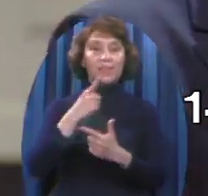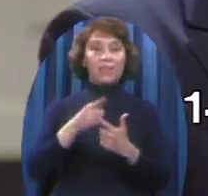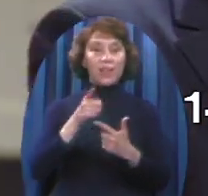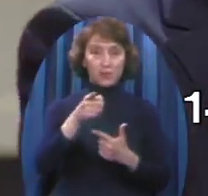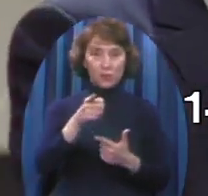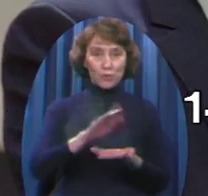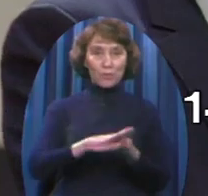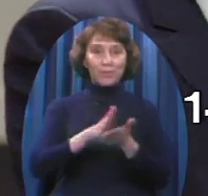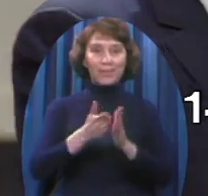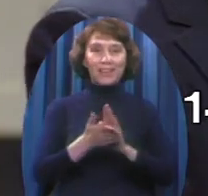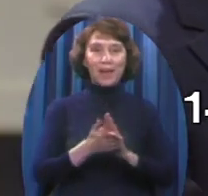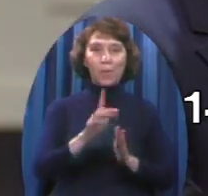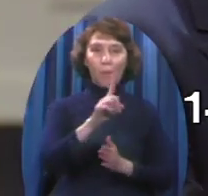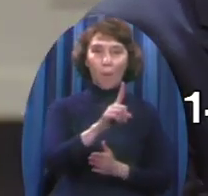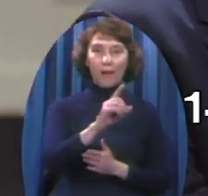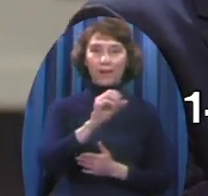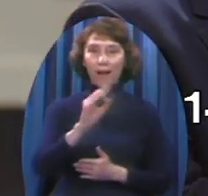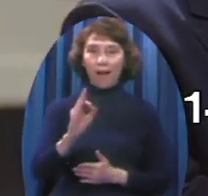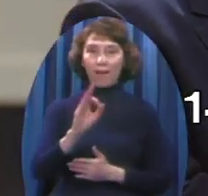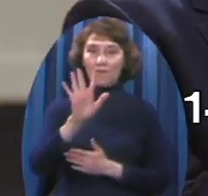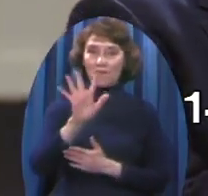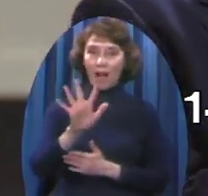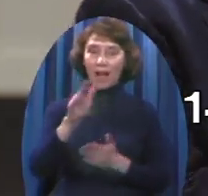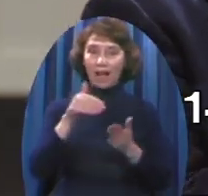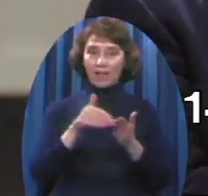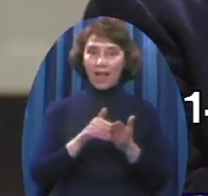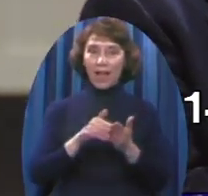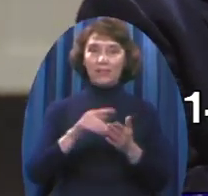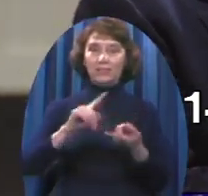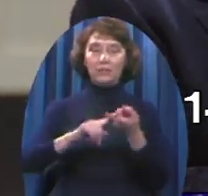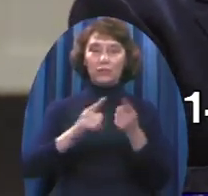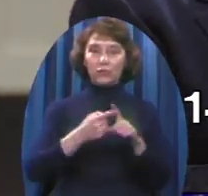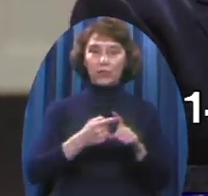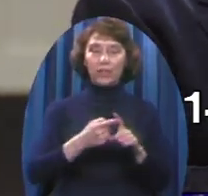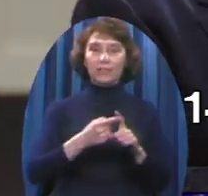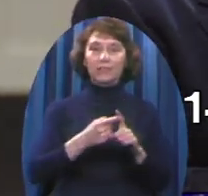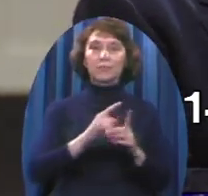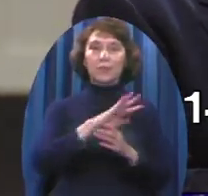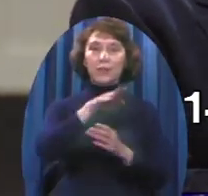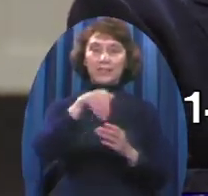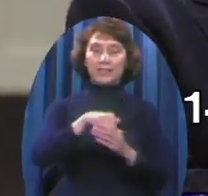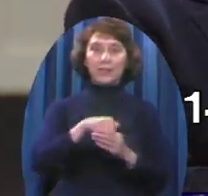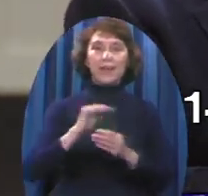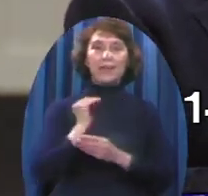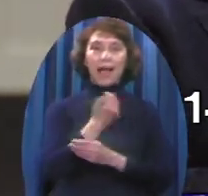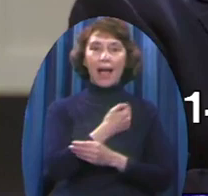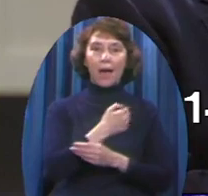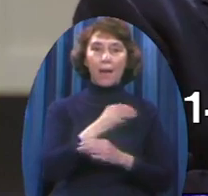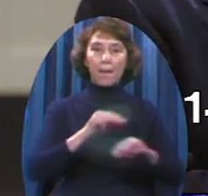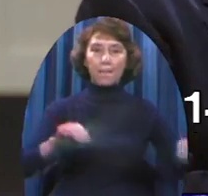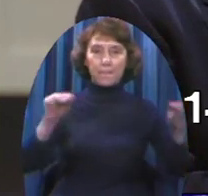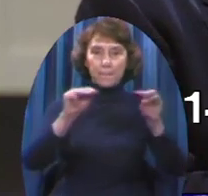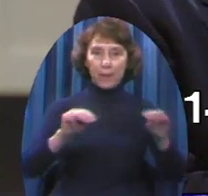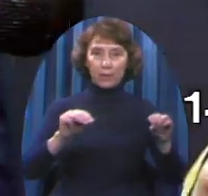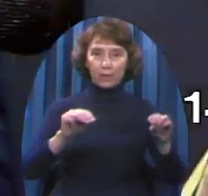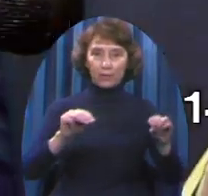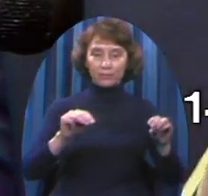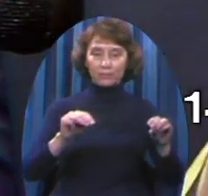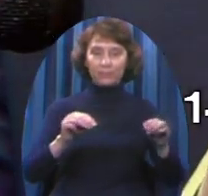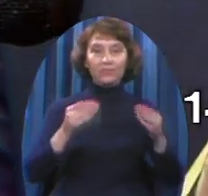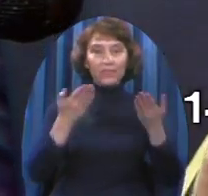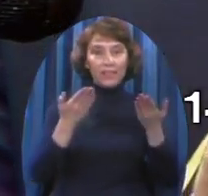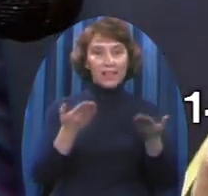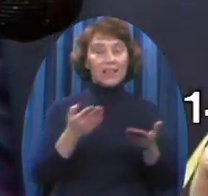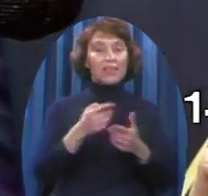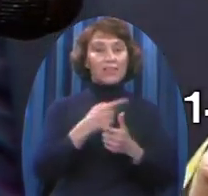who, in our appreciation for what you've done, will receive these two King James Bibles. One of them is 371 years